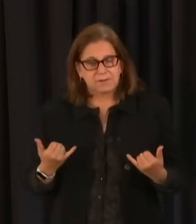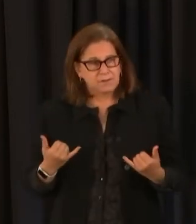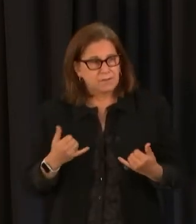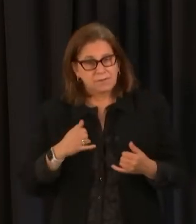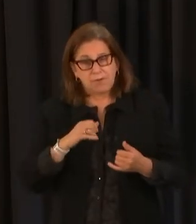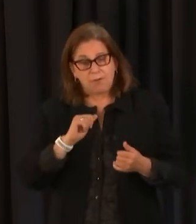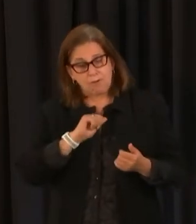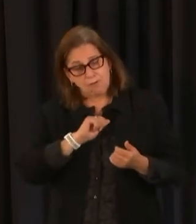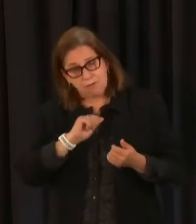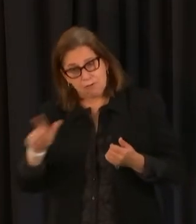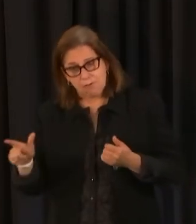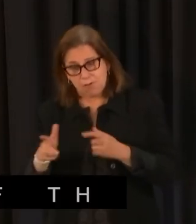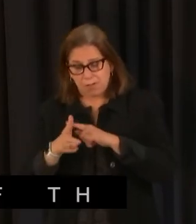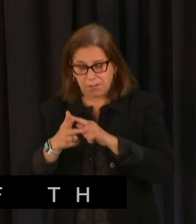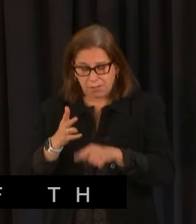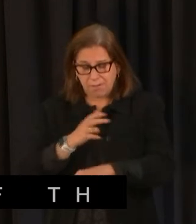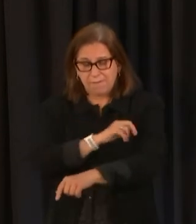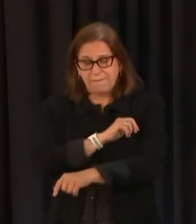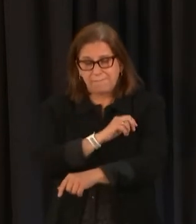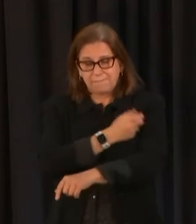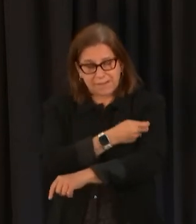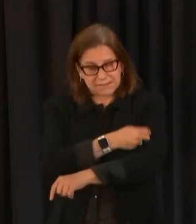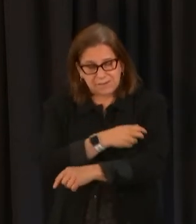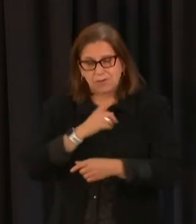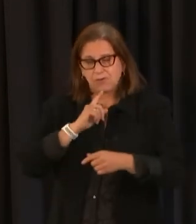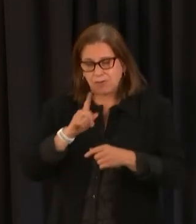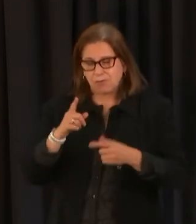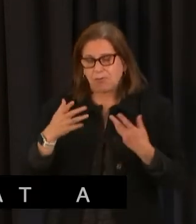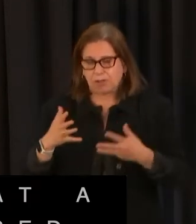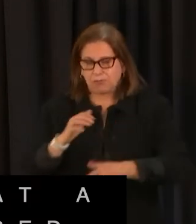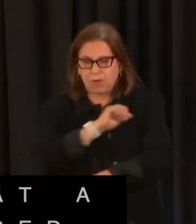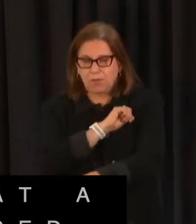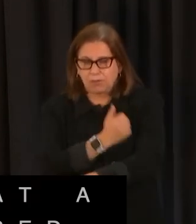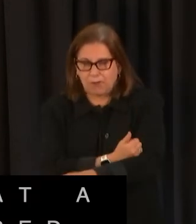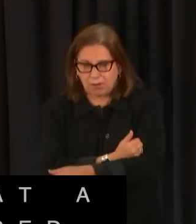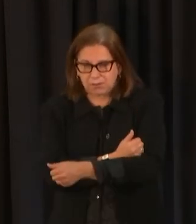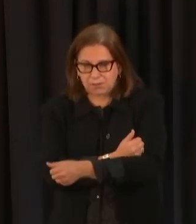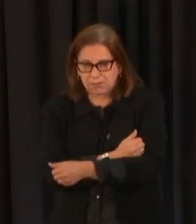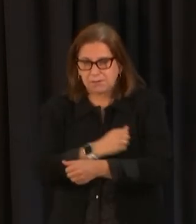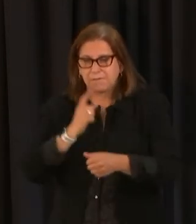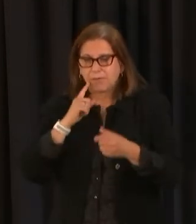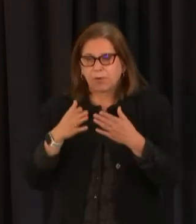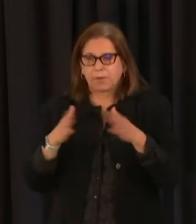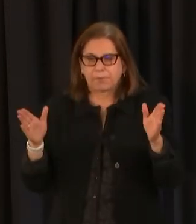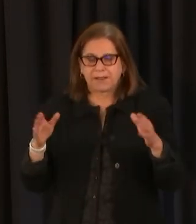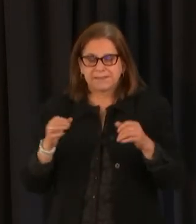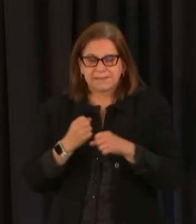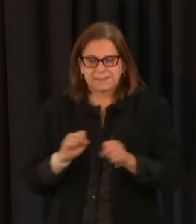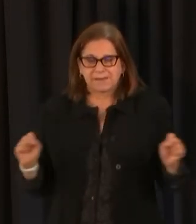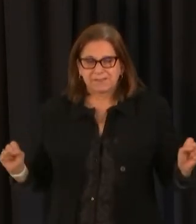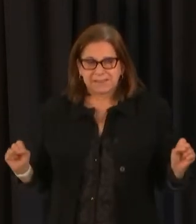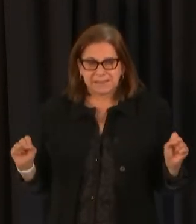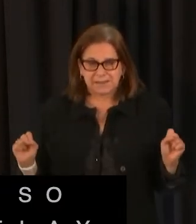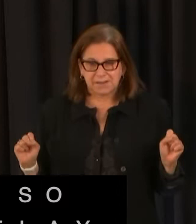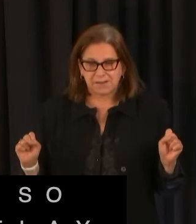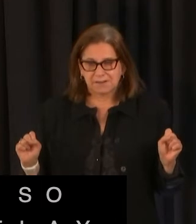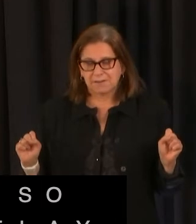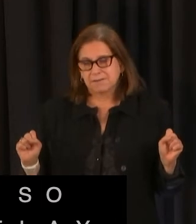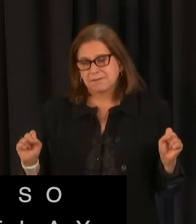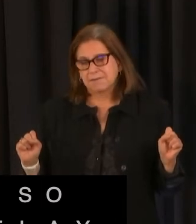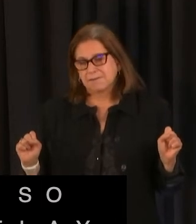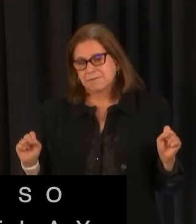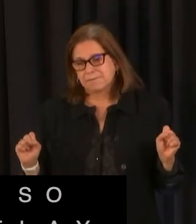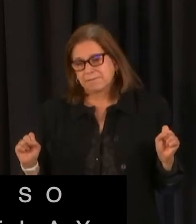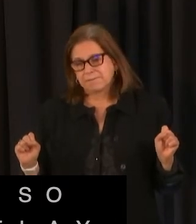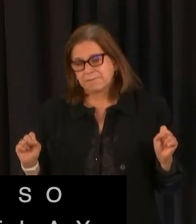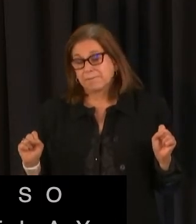authorized are considered to be safe and effective, and so we don't want people to delay vaccination seeking a particular vaccine